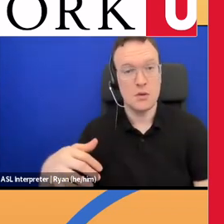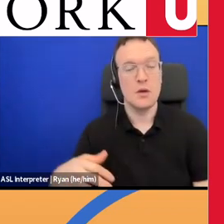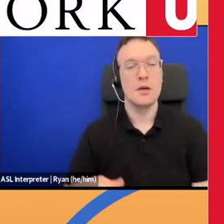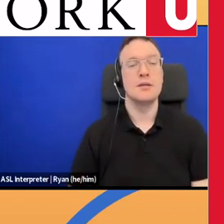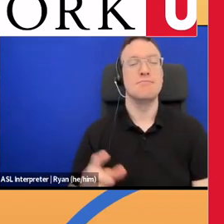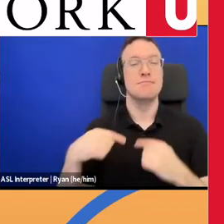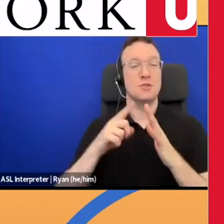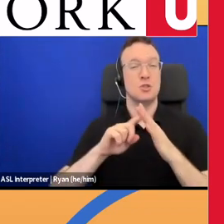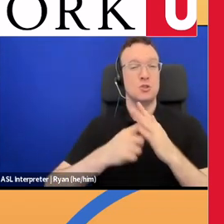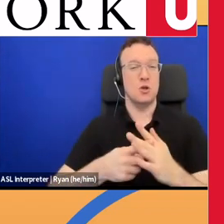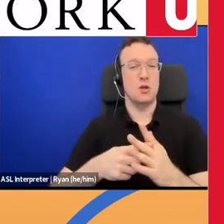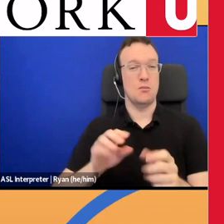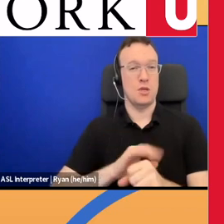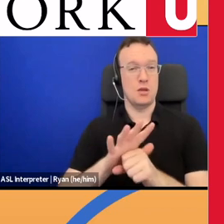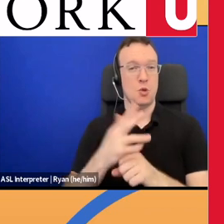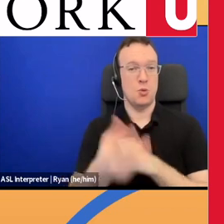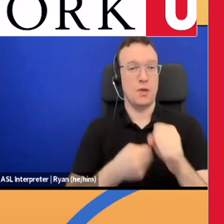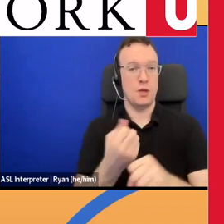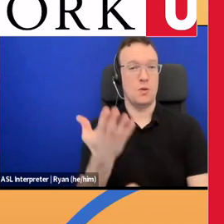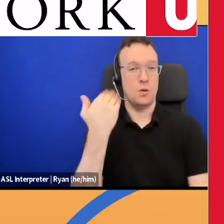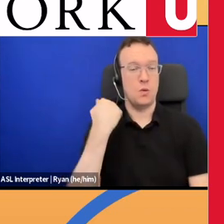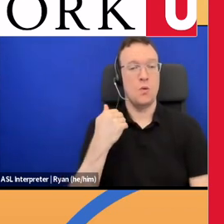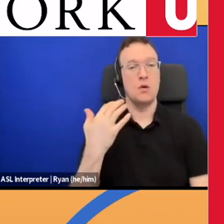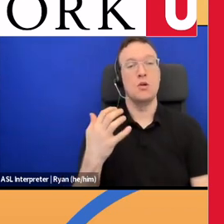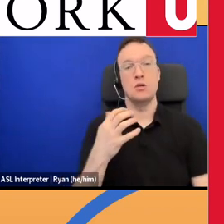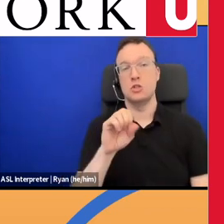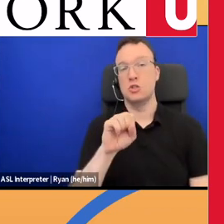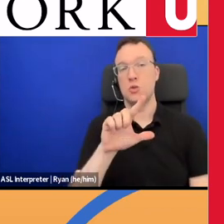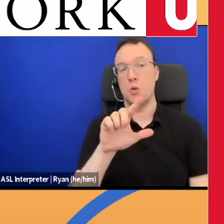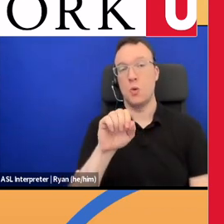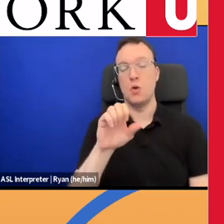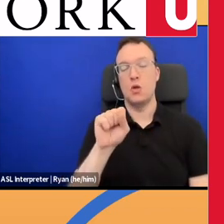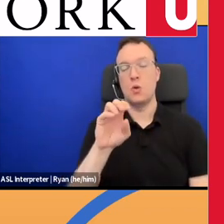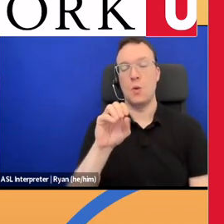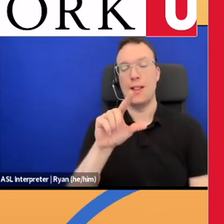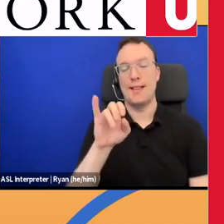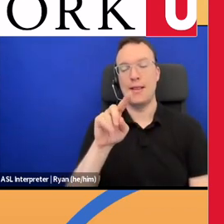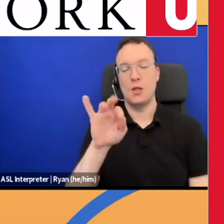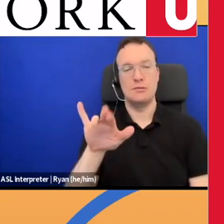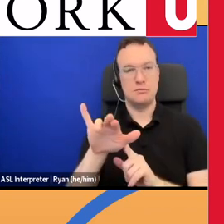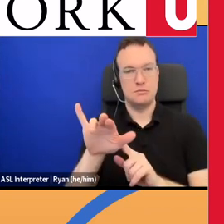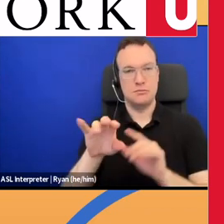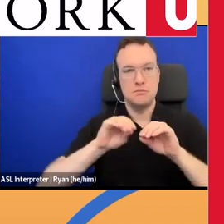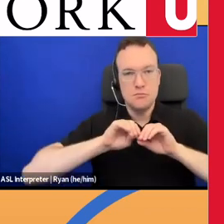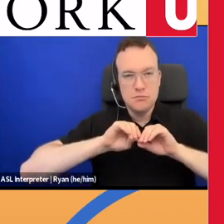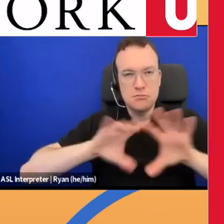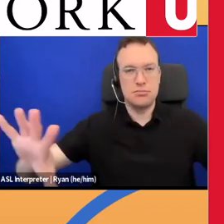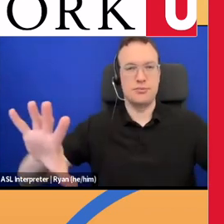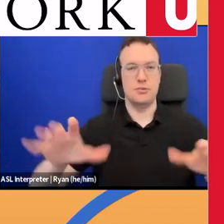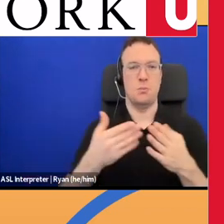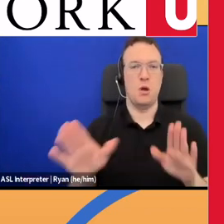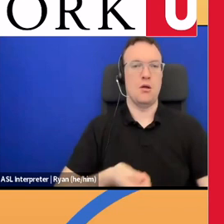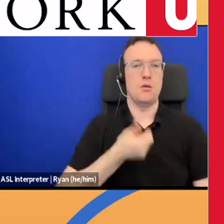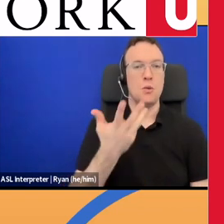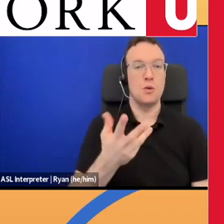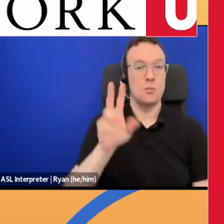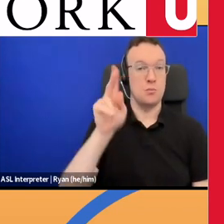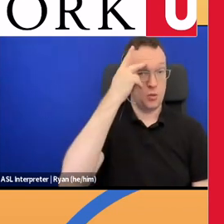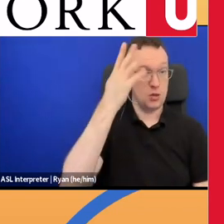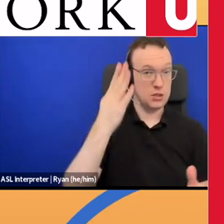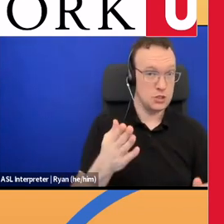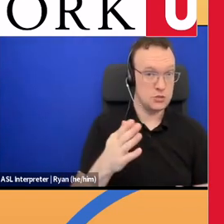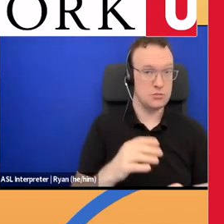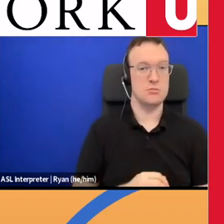of the pandemic 2 years ago, solidarity has figured quite prominently in the public expressions of everyone, from politicians